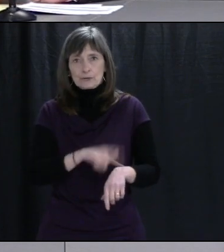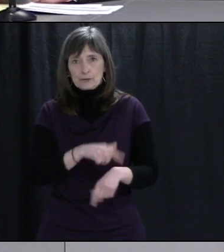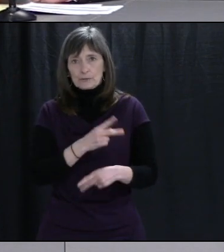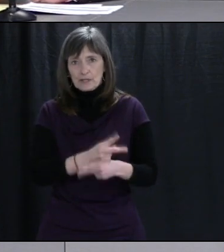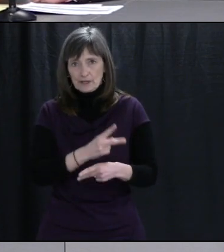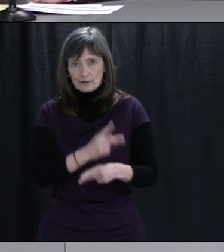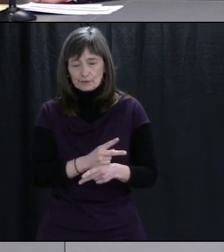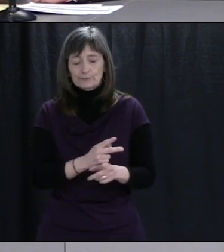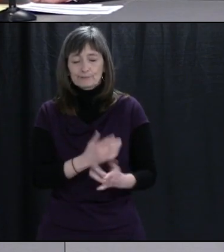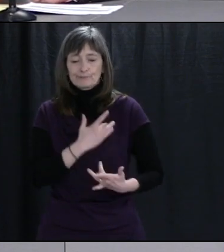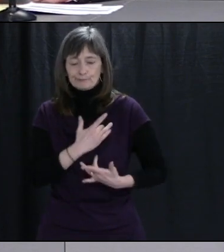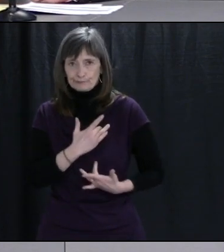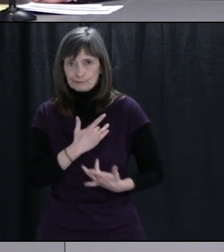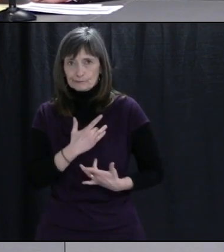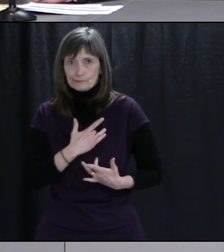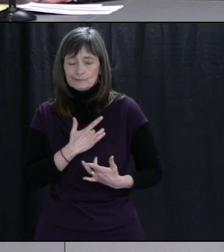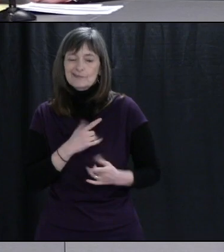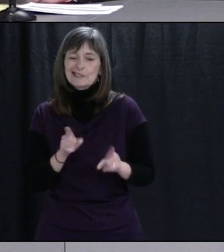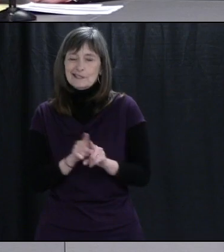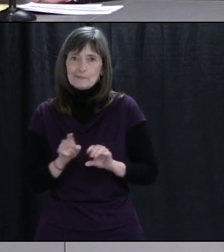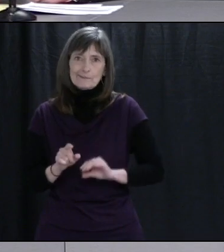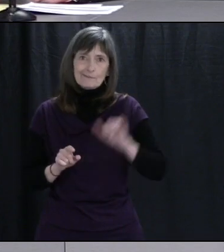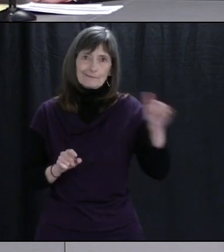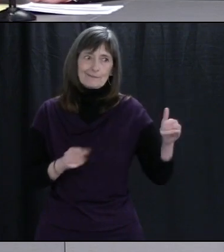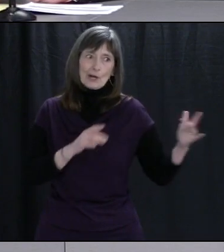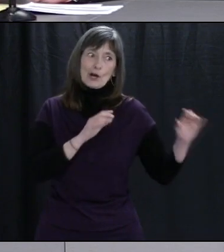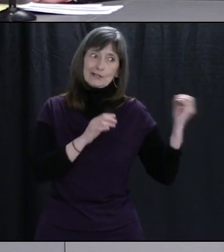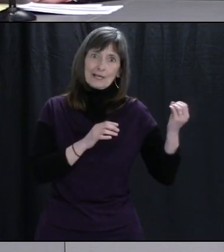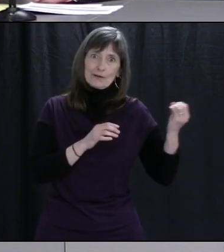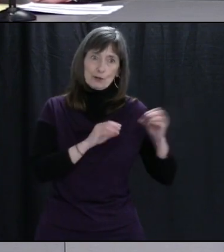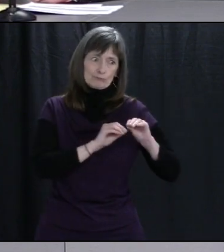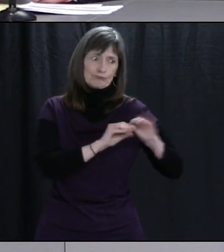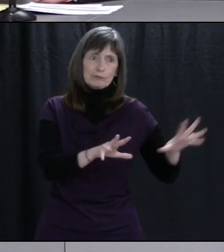like Ontario where the disease has spread very rapidly, and these